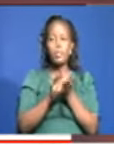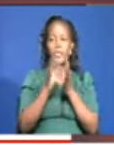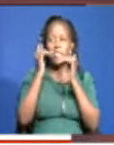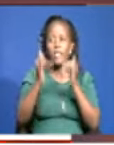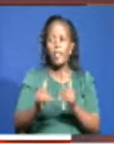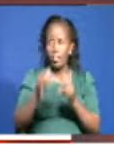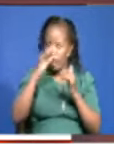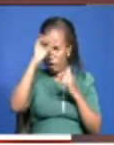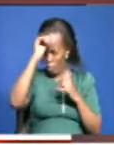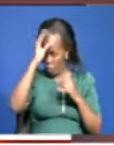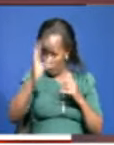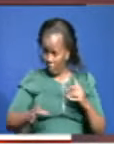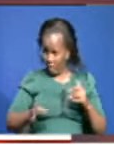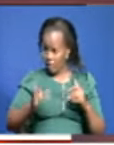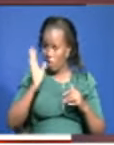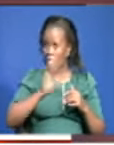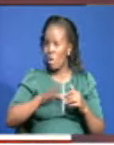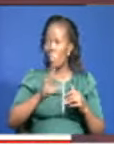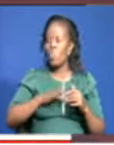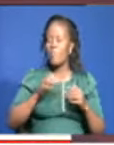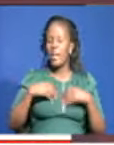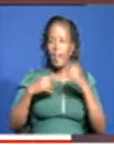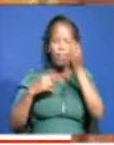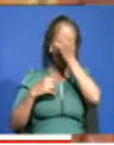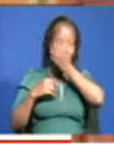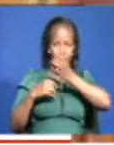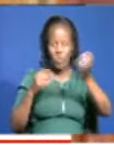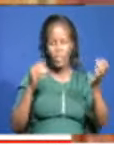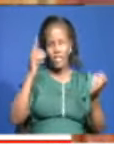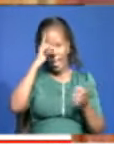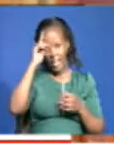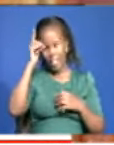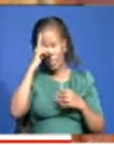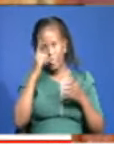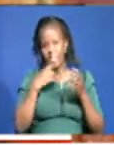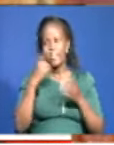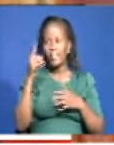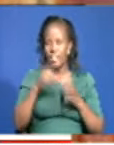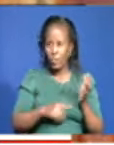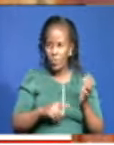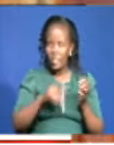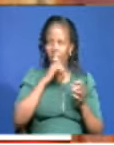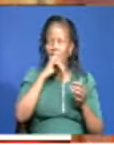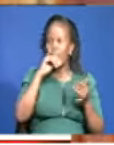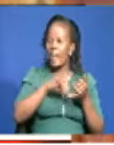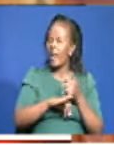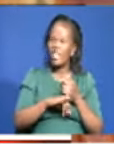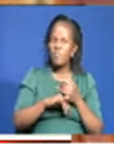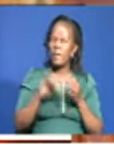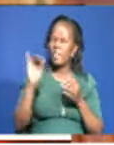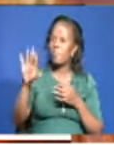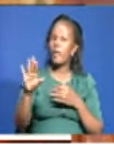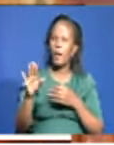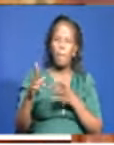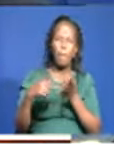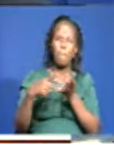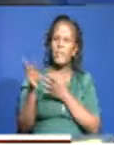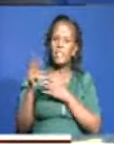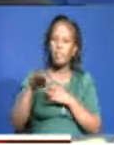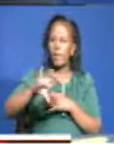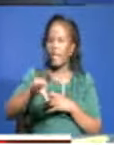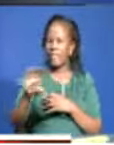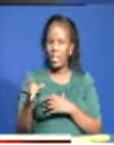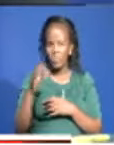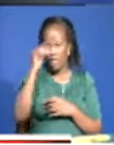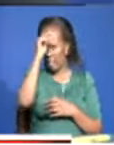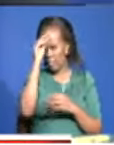Mwangaza's come out to refute the allegations, maintaining that her husband does not draw his salary from the county coffers.